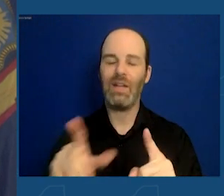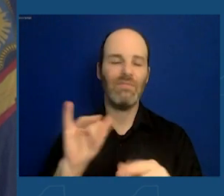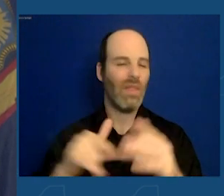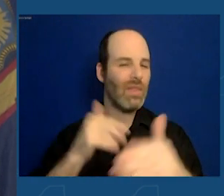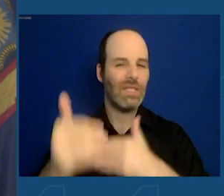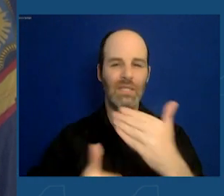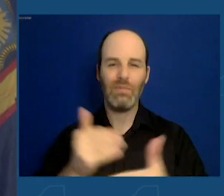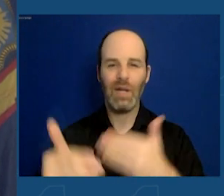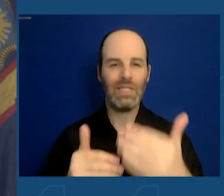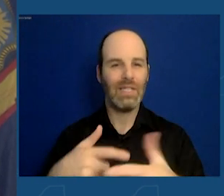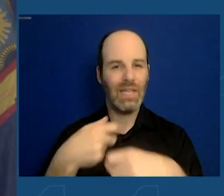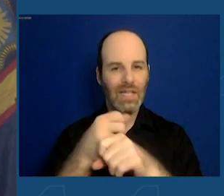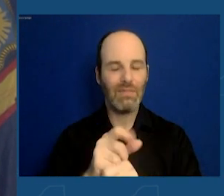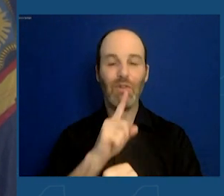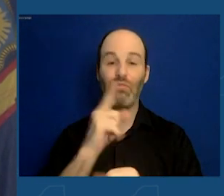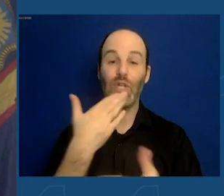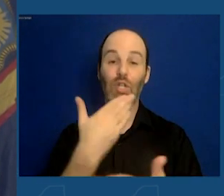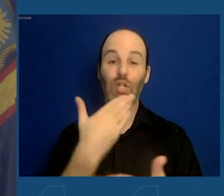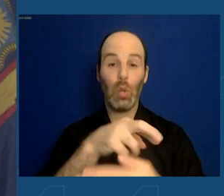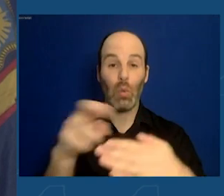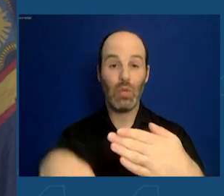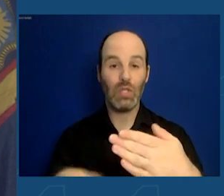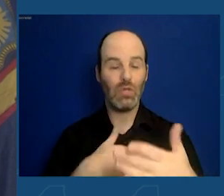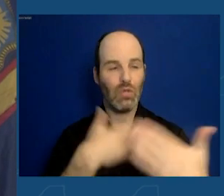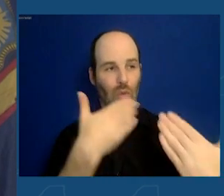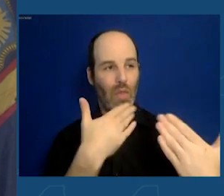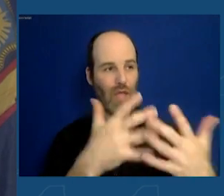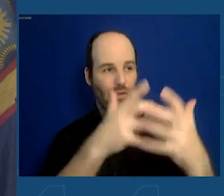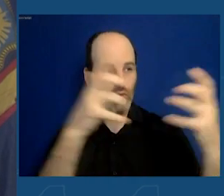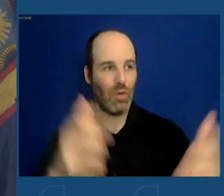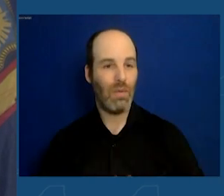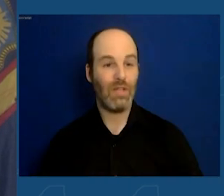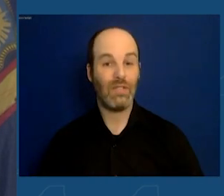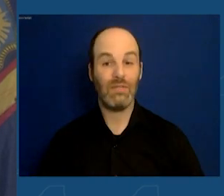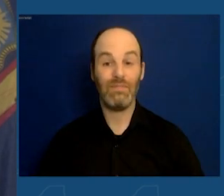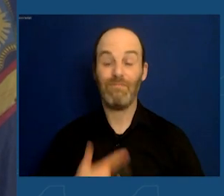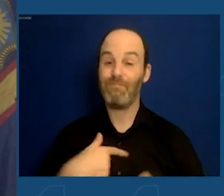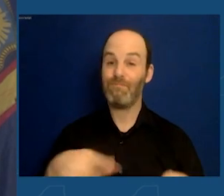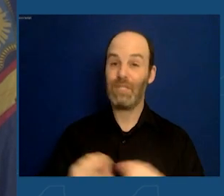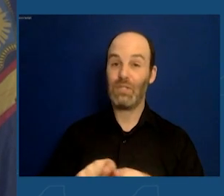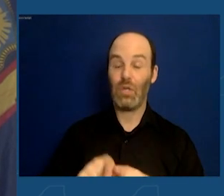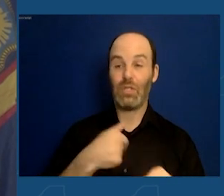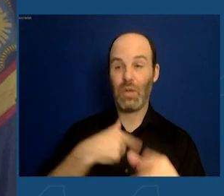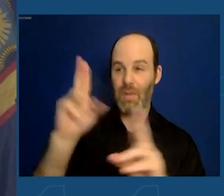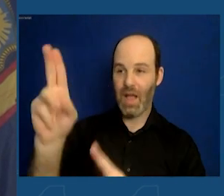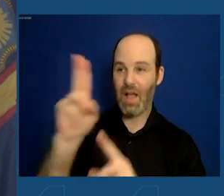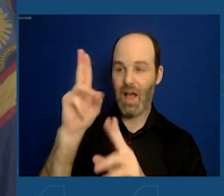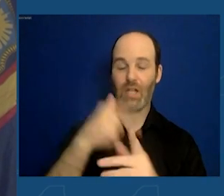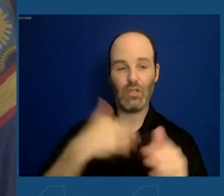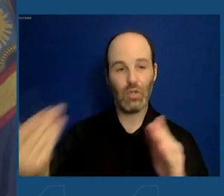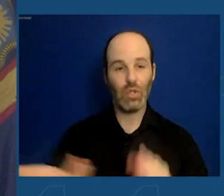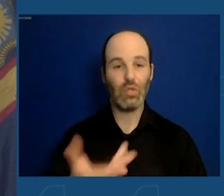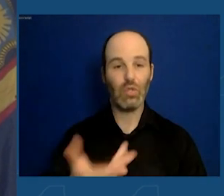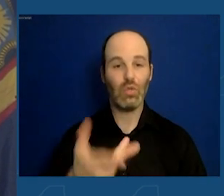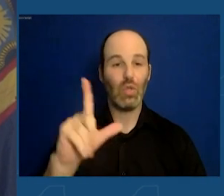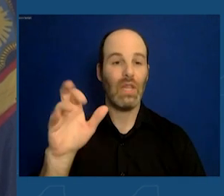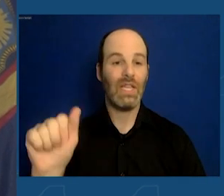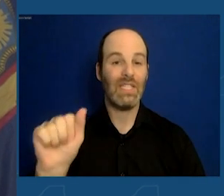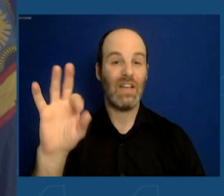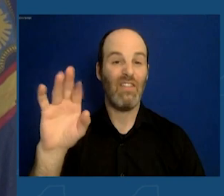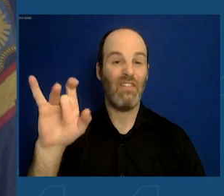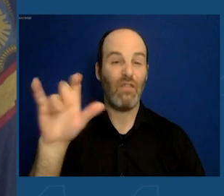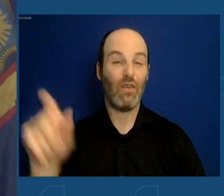produced very good results. So thank you very much. It's also my honor now to introduce Lisa Fritz with